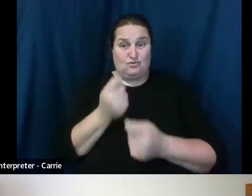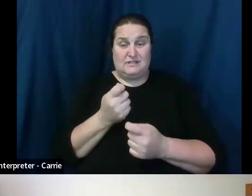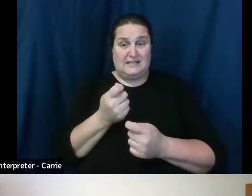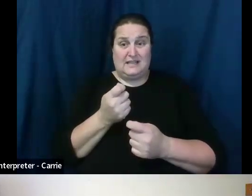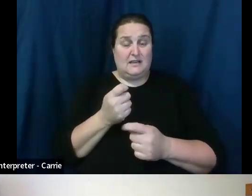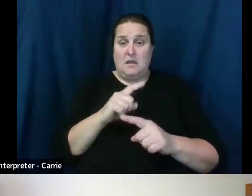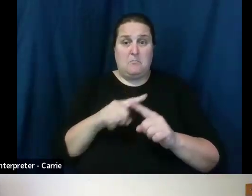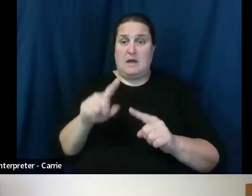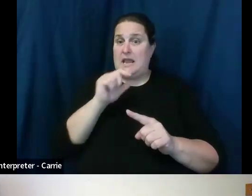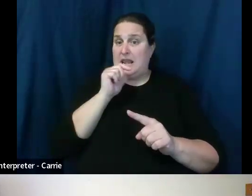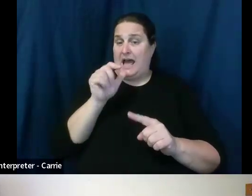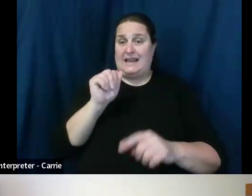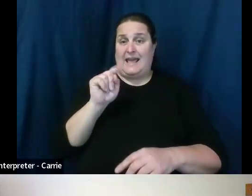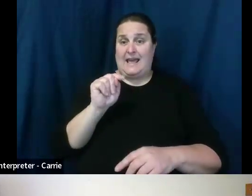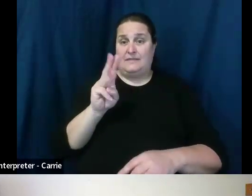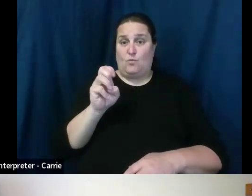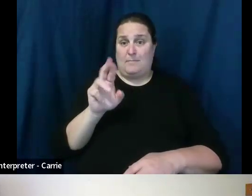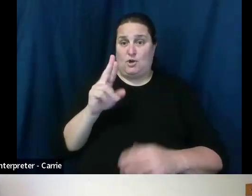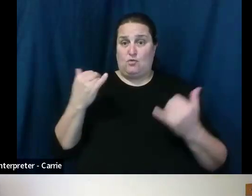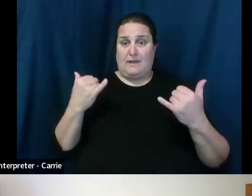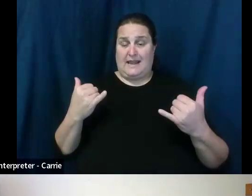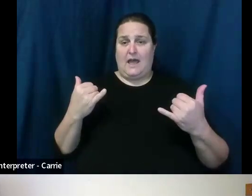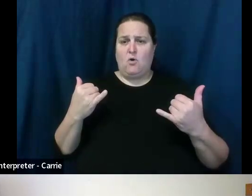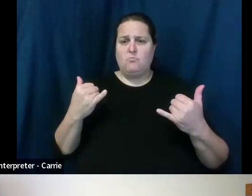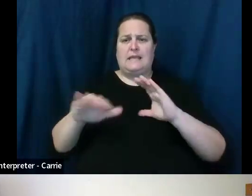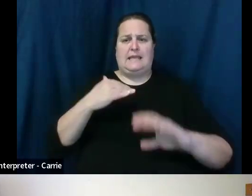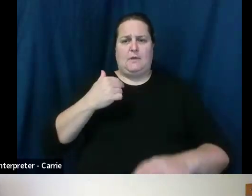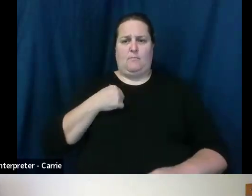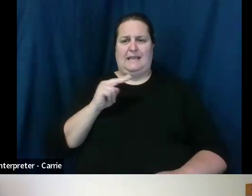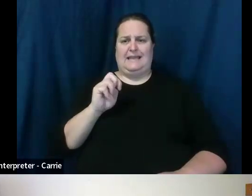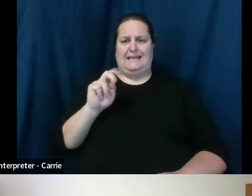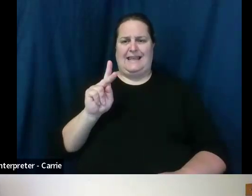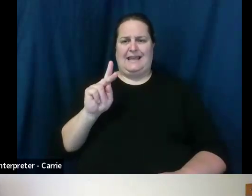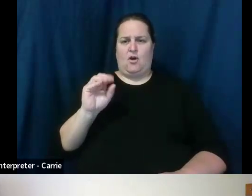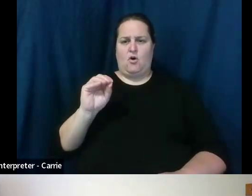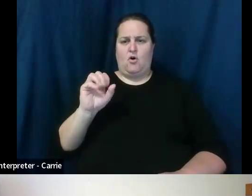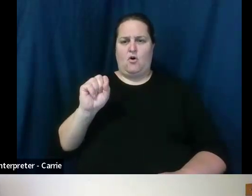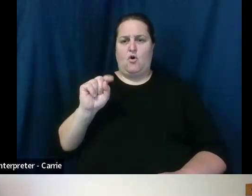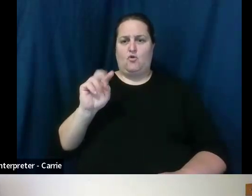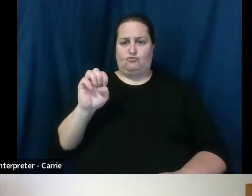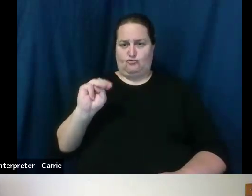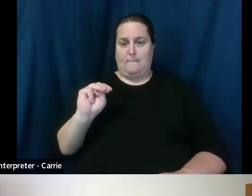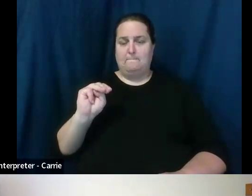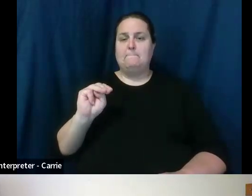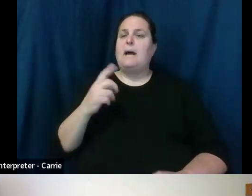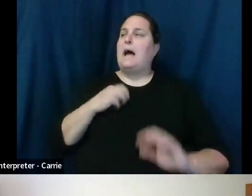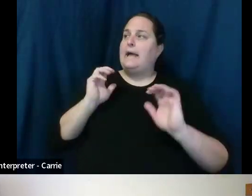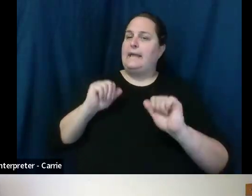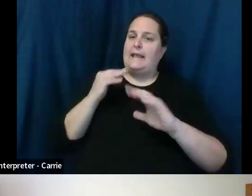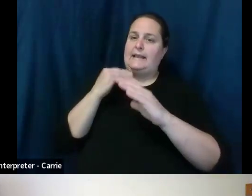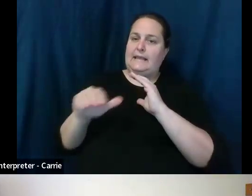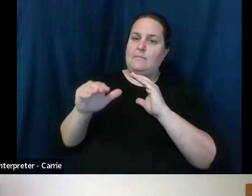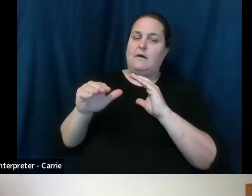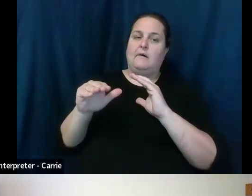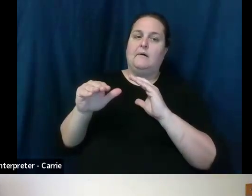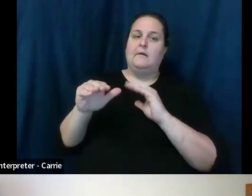right now, just shoot me an email. Okay. Let me know. I can get them passwords. I can get them instructions. We're actually working